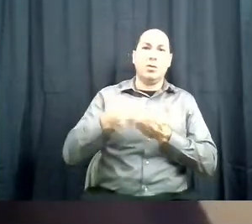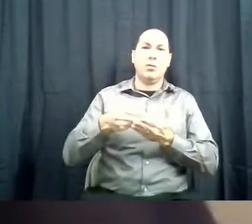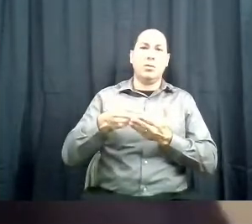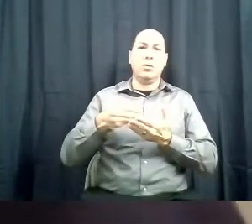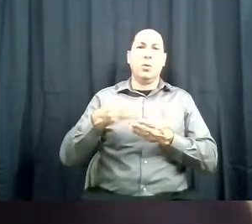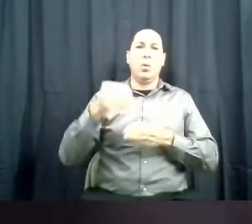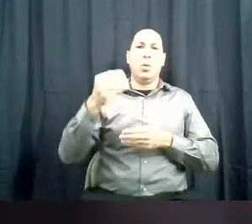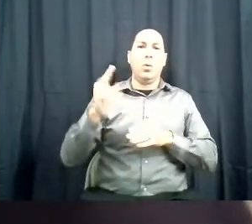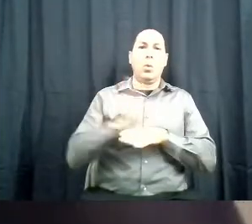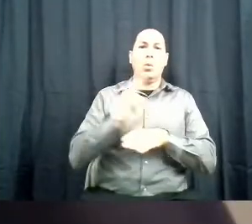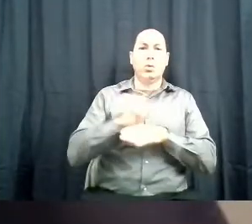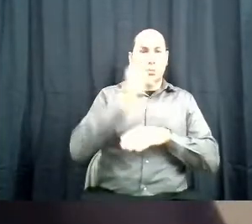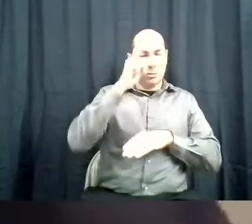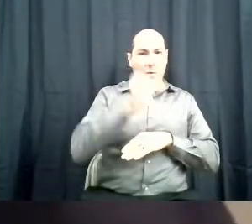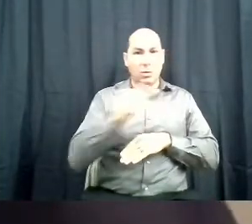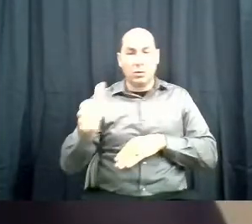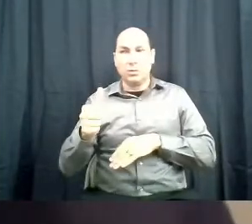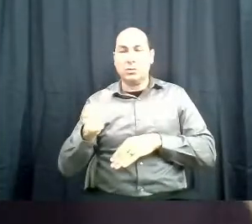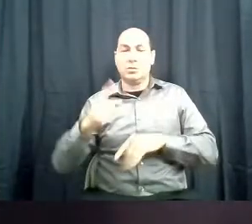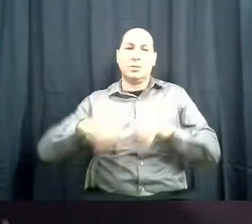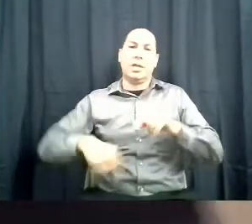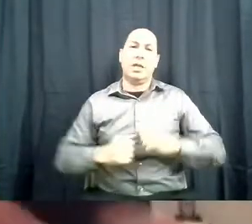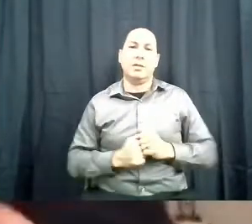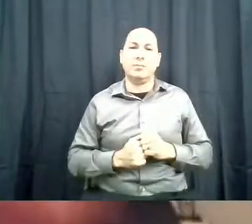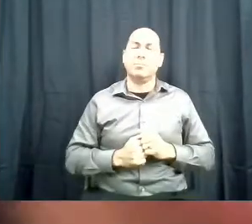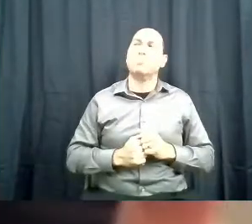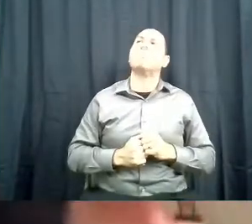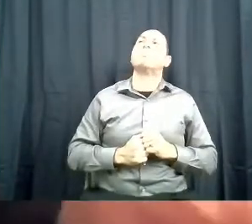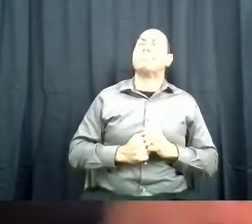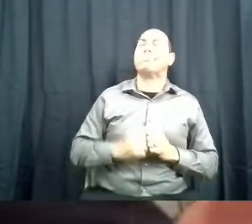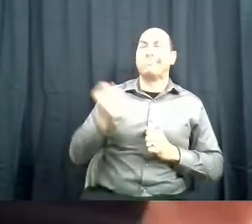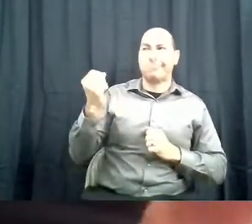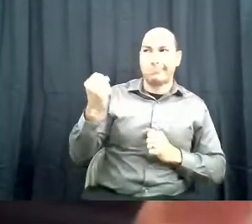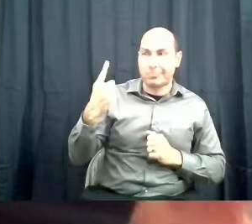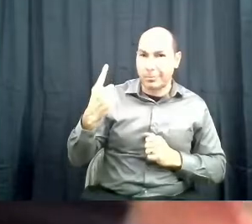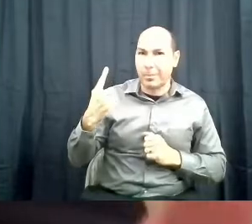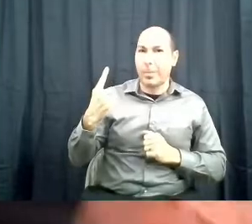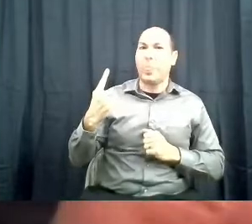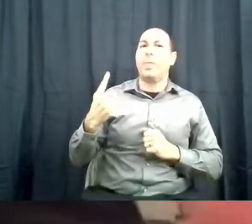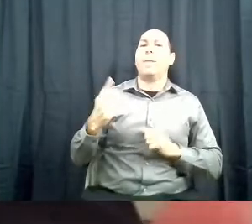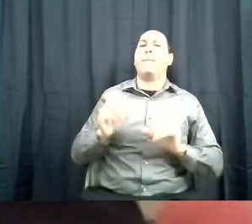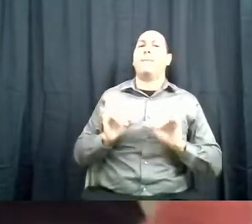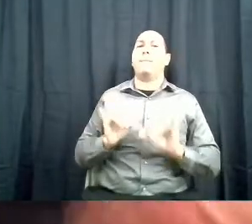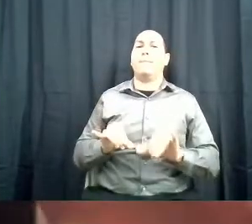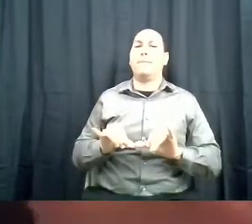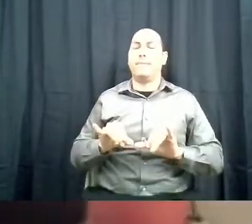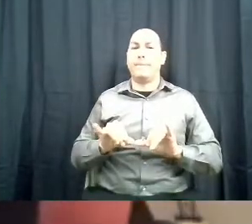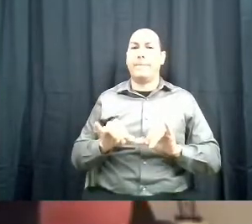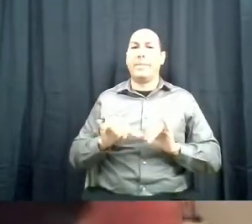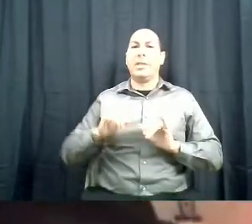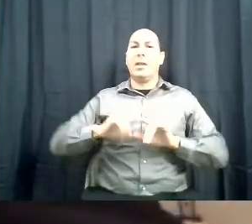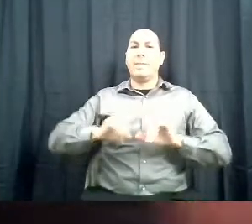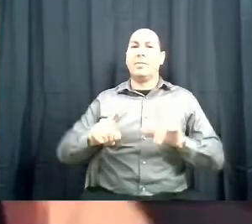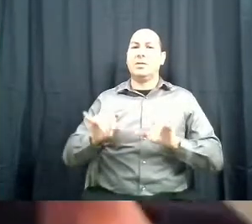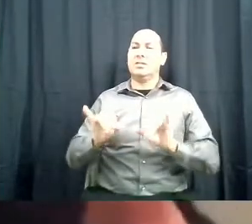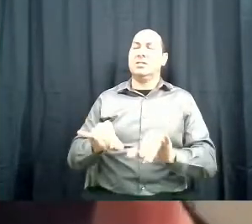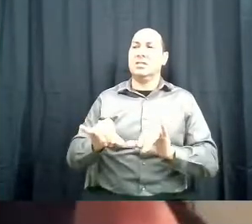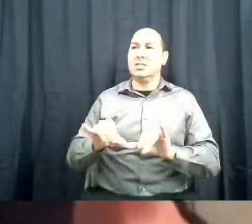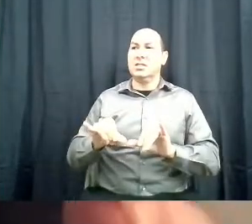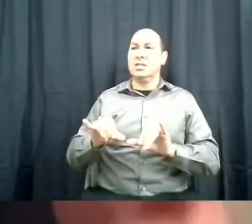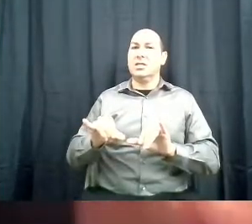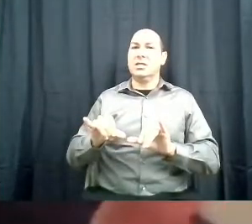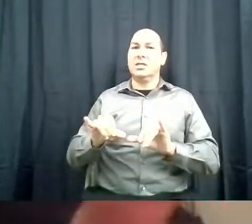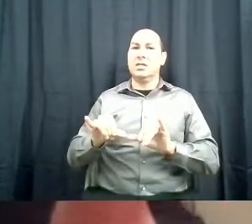No, I get that, but they're going into the overall budget, which, the